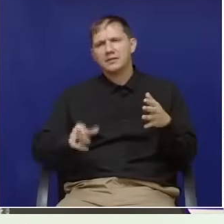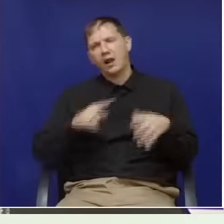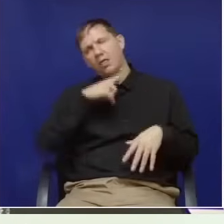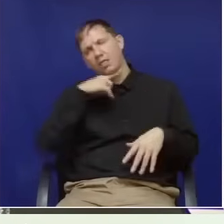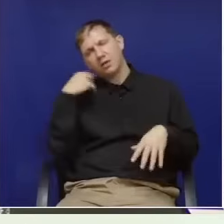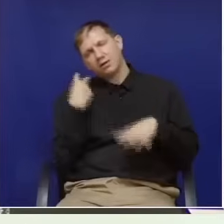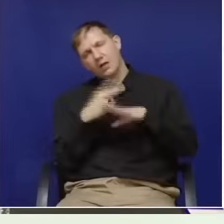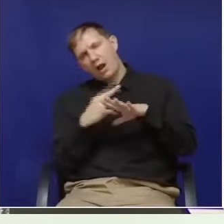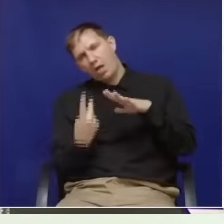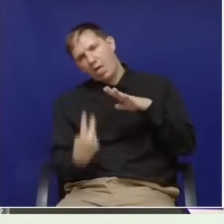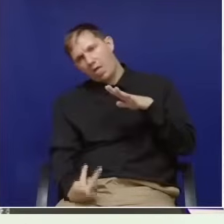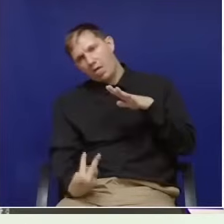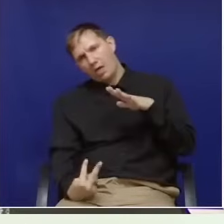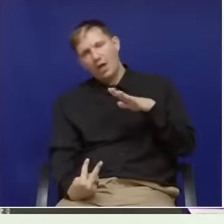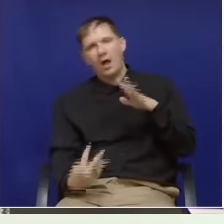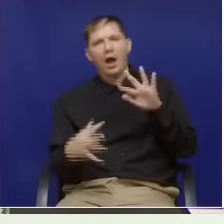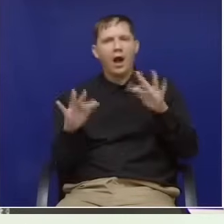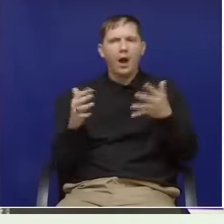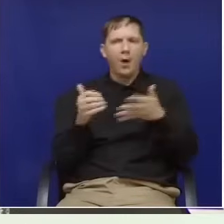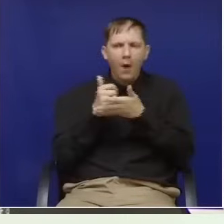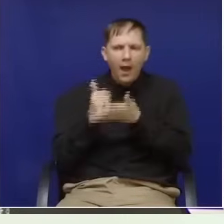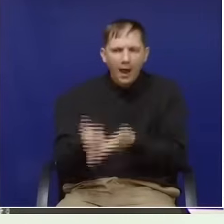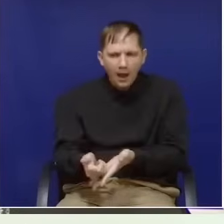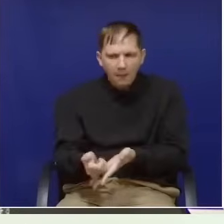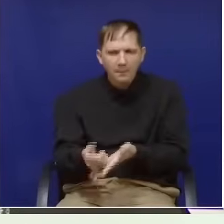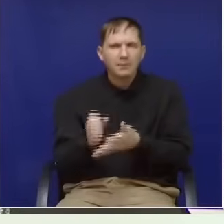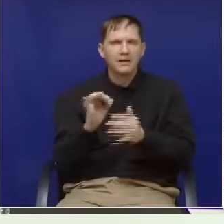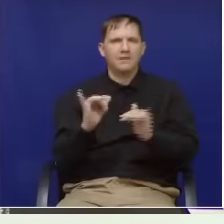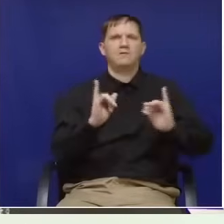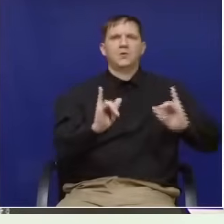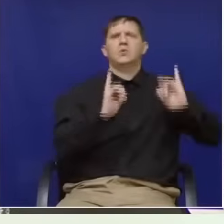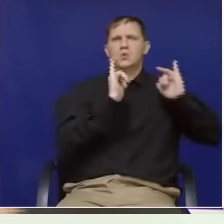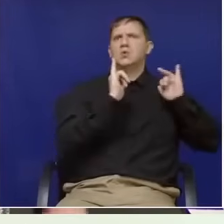to retrieve evidence if SAP specialized units are in crisis?